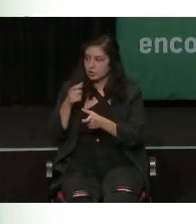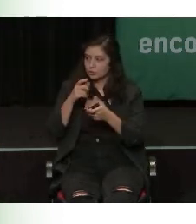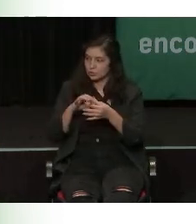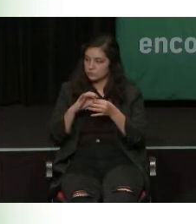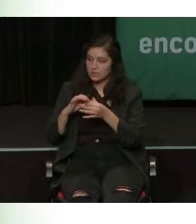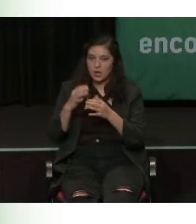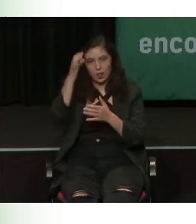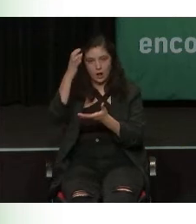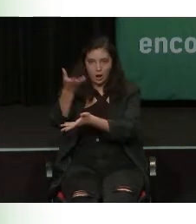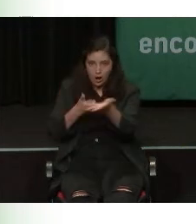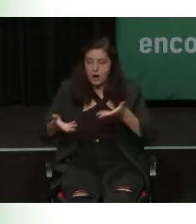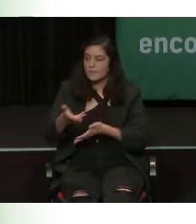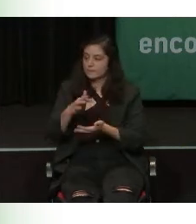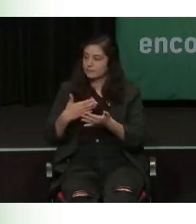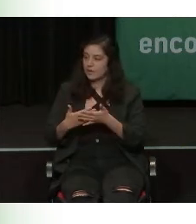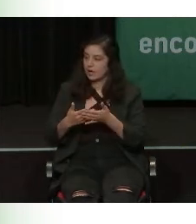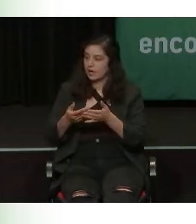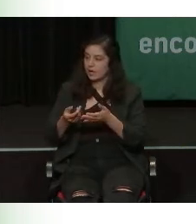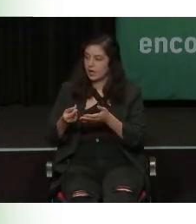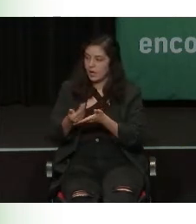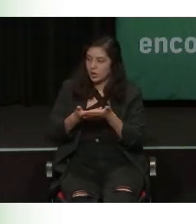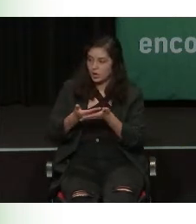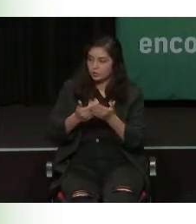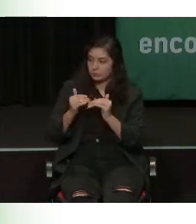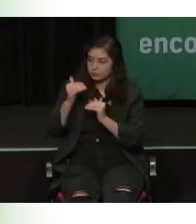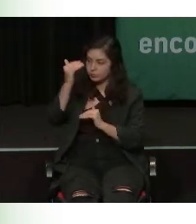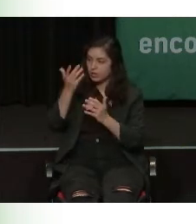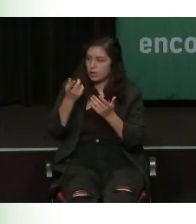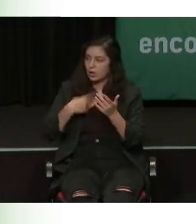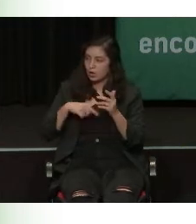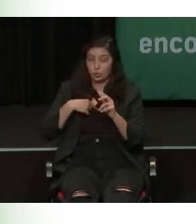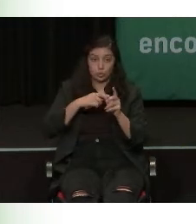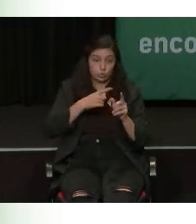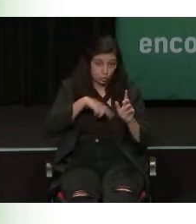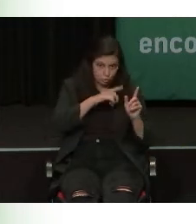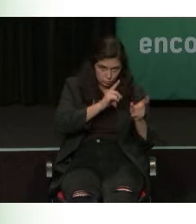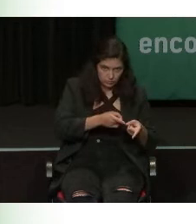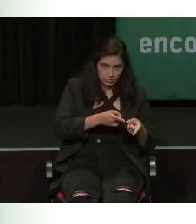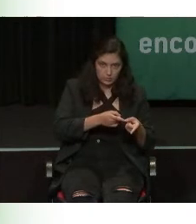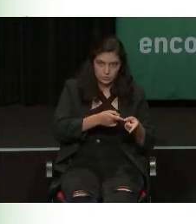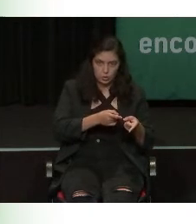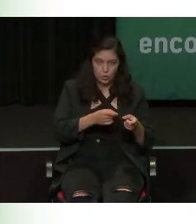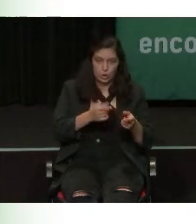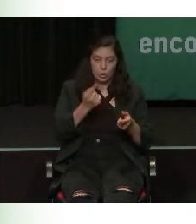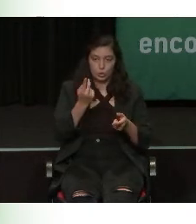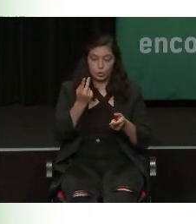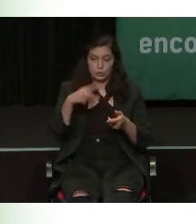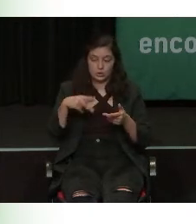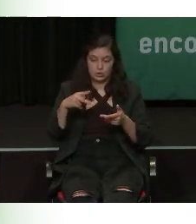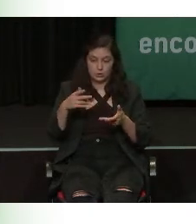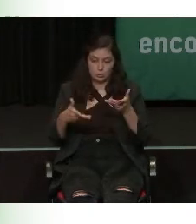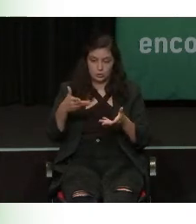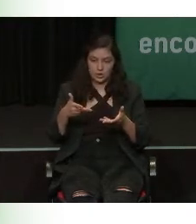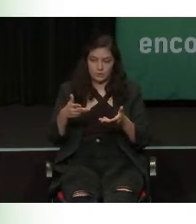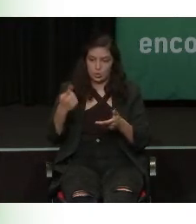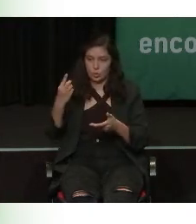knowledge transfer, logistics and economies of scale. As I said, we started with the kilogram for $1 million and we